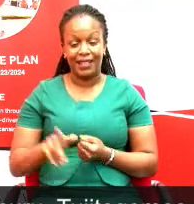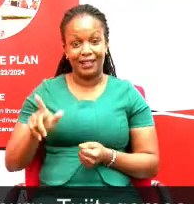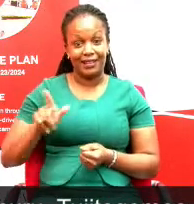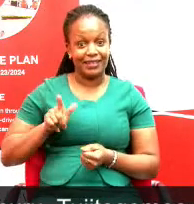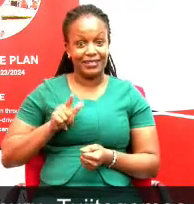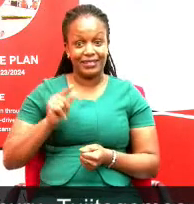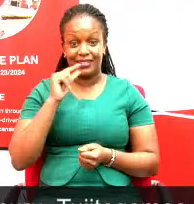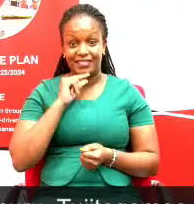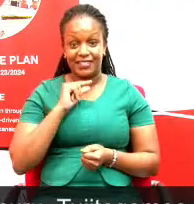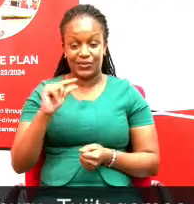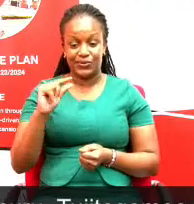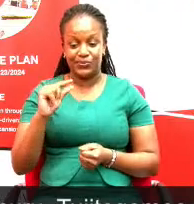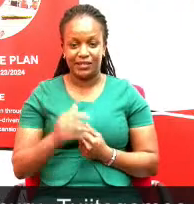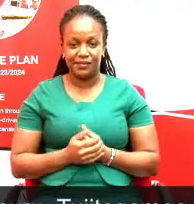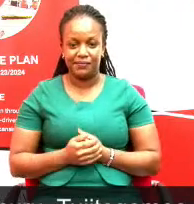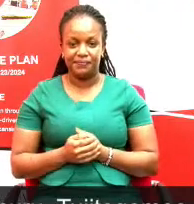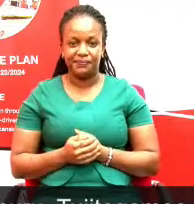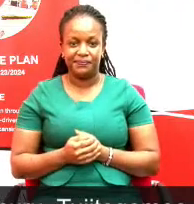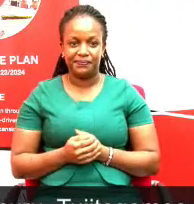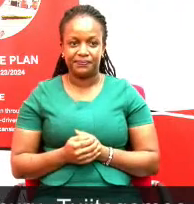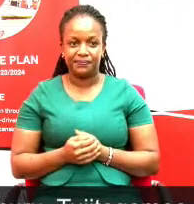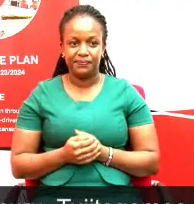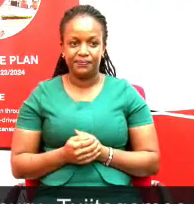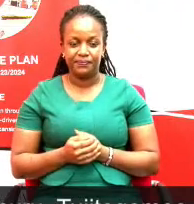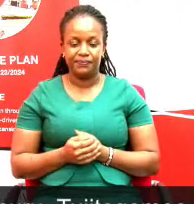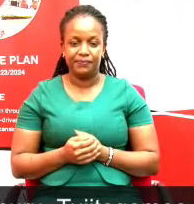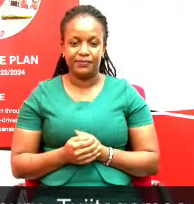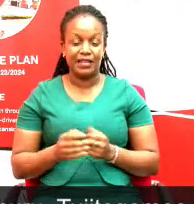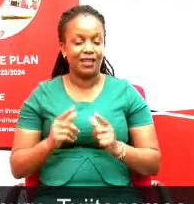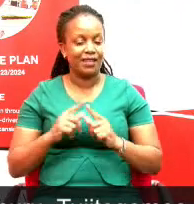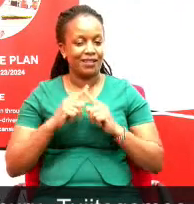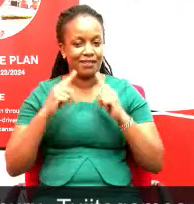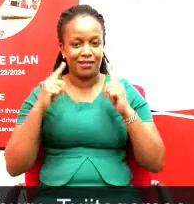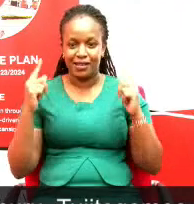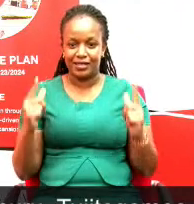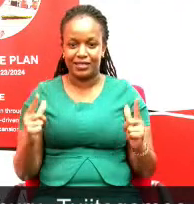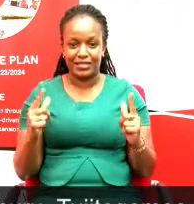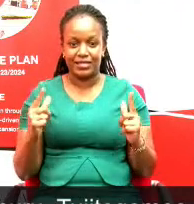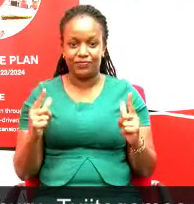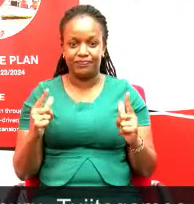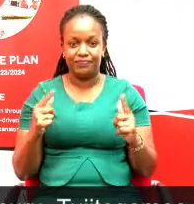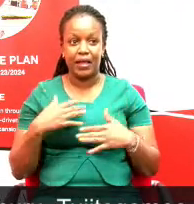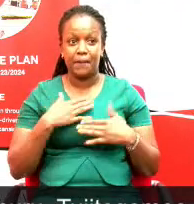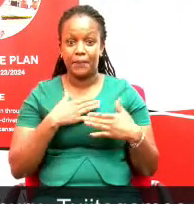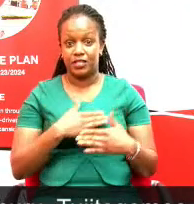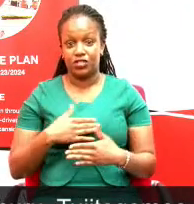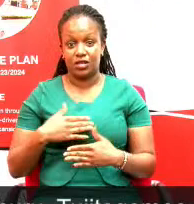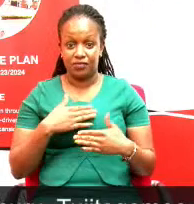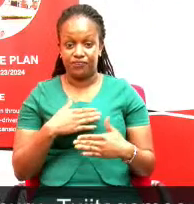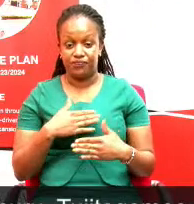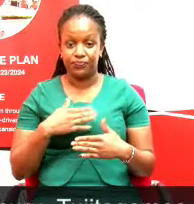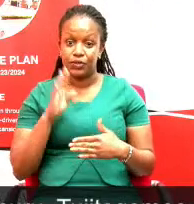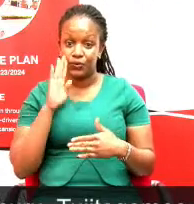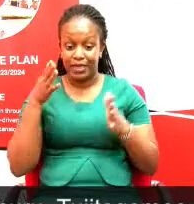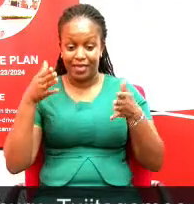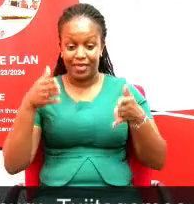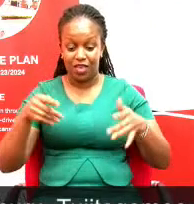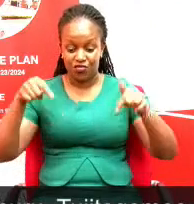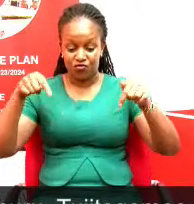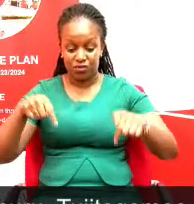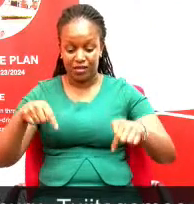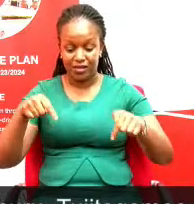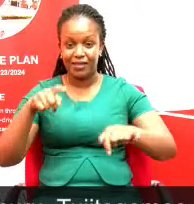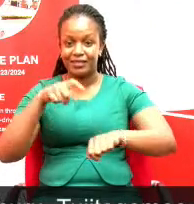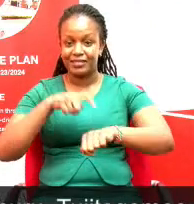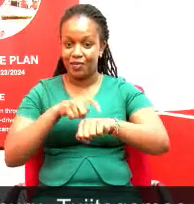Ladies and gentlemen, it gives me great delight to be here today